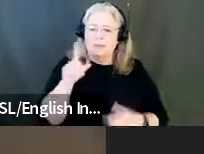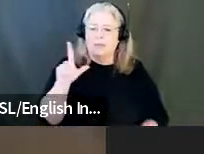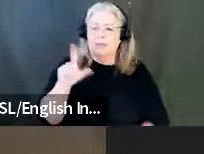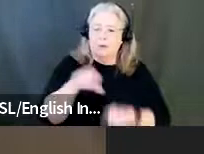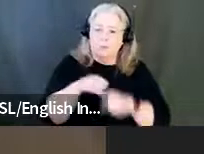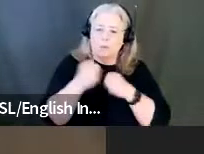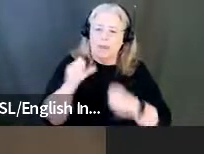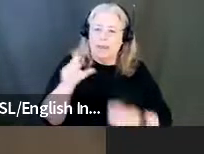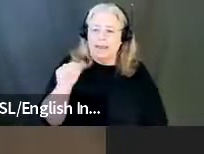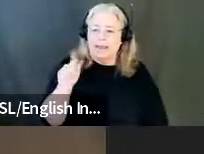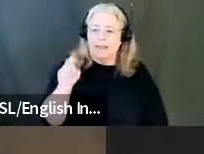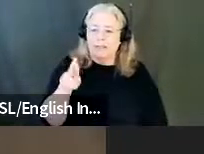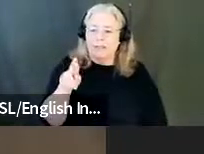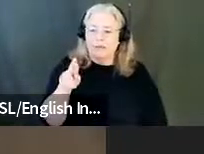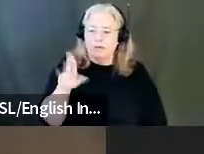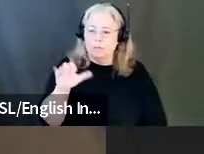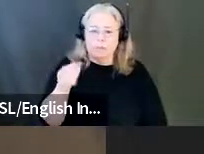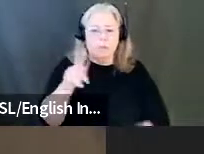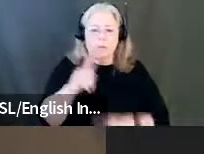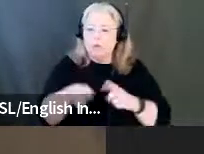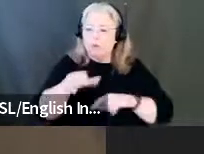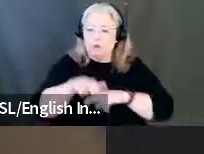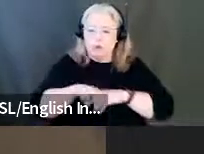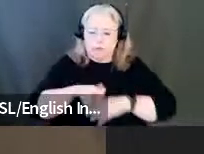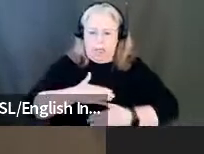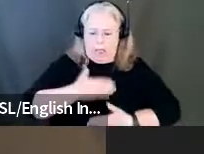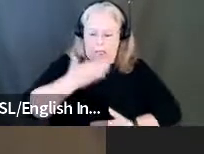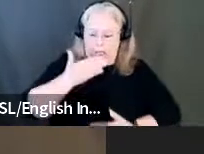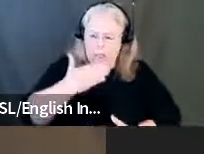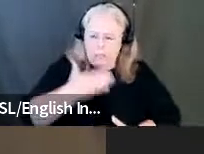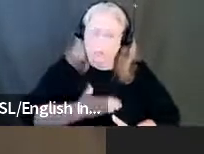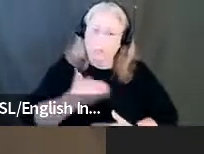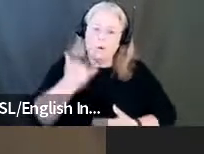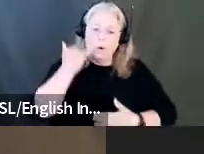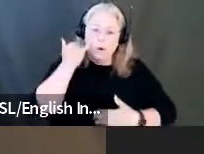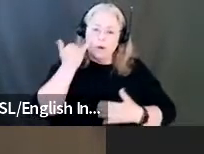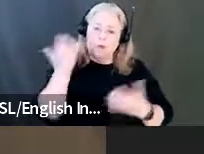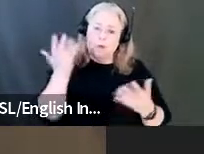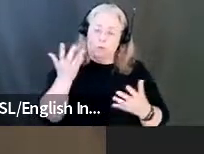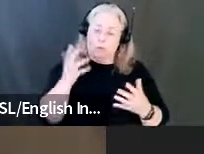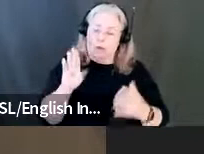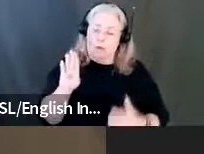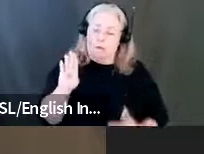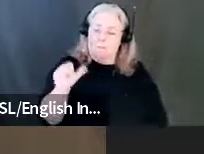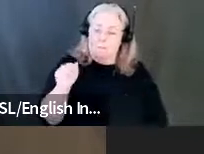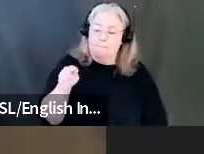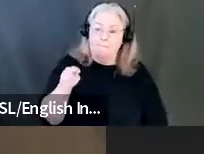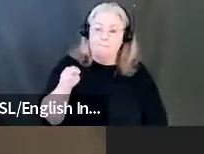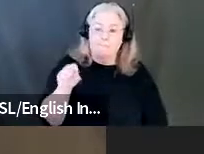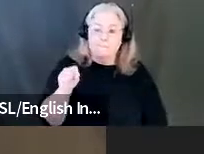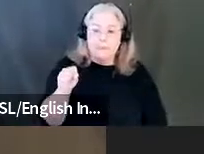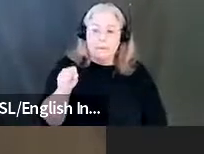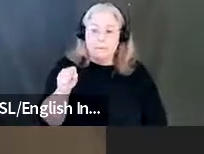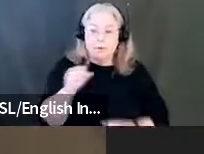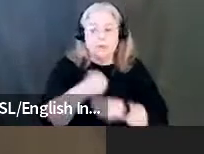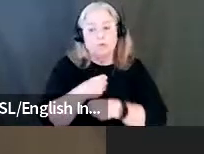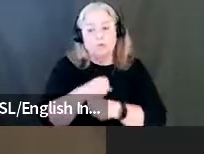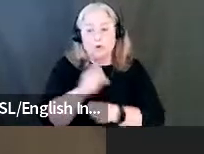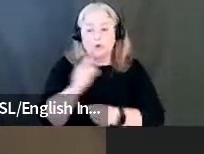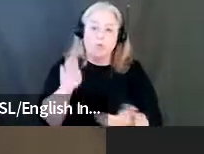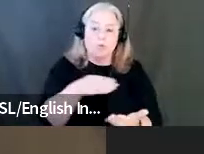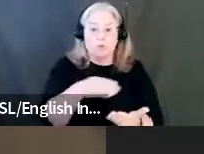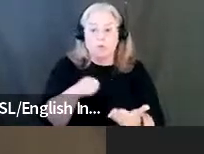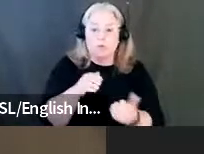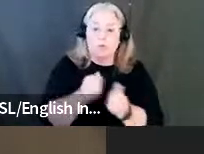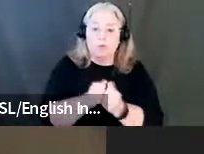but she couldn't sit upright. So I thought, wow, what if I take the beams unit that's used for, you know, creating your music with the